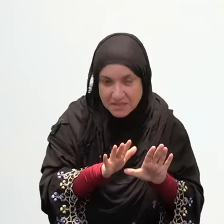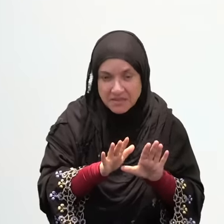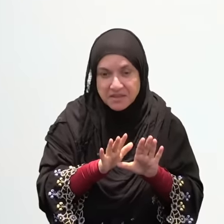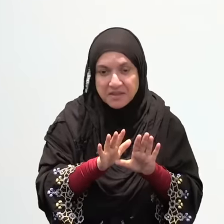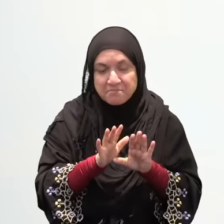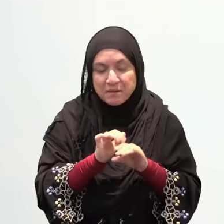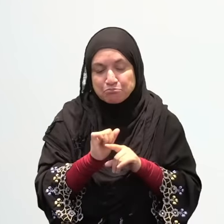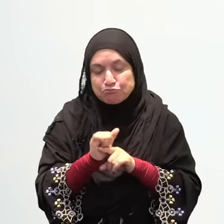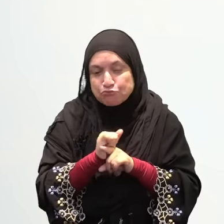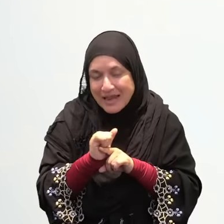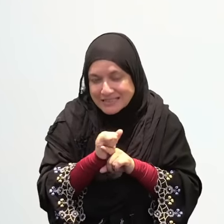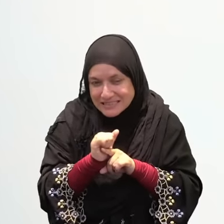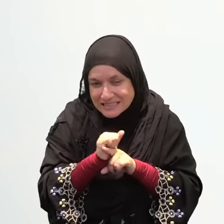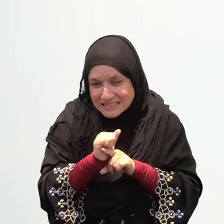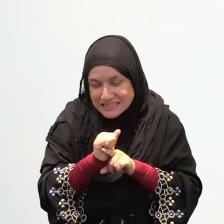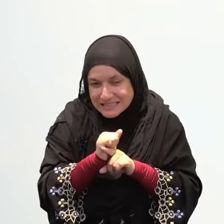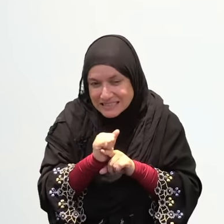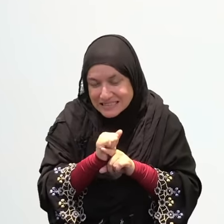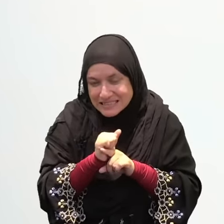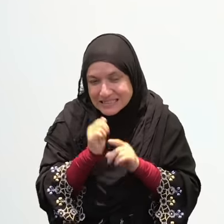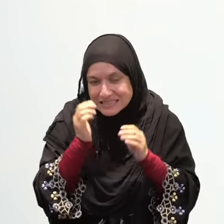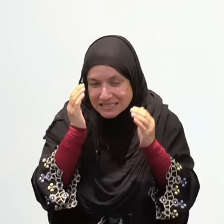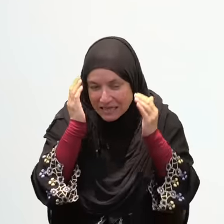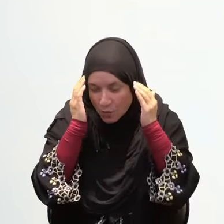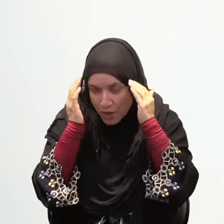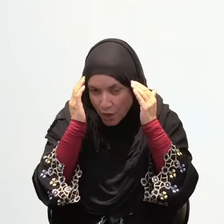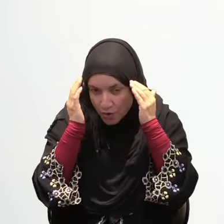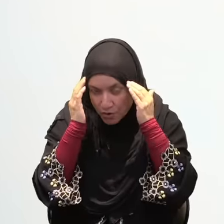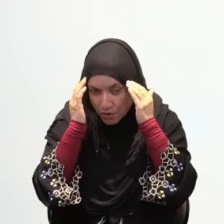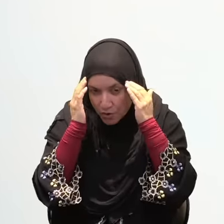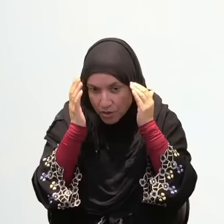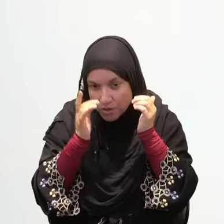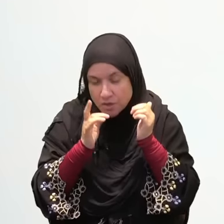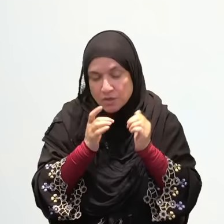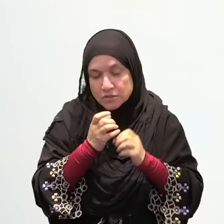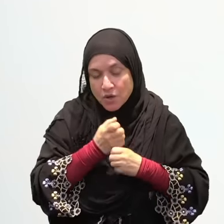practice restraint, right? When you get involved in these types of things.